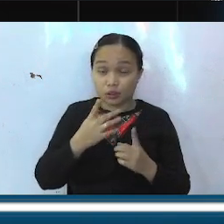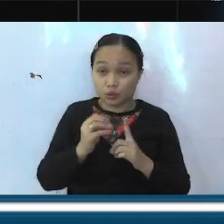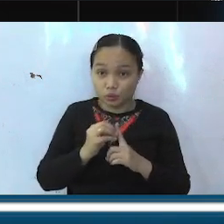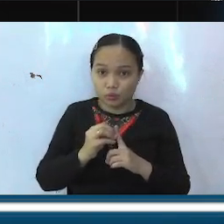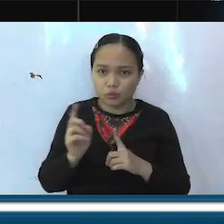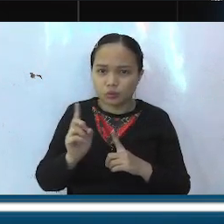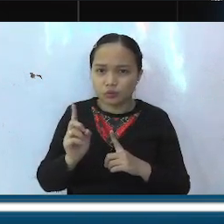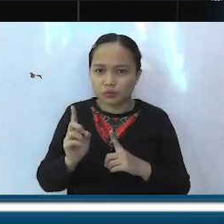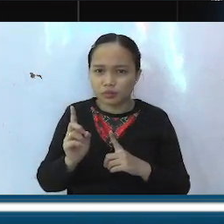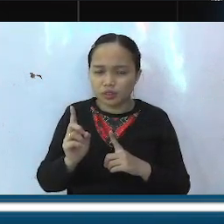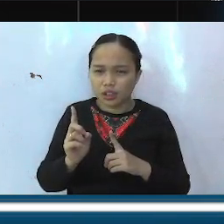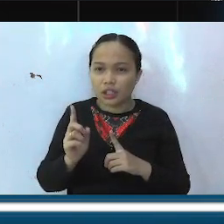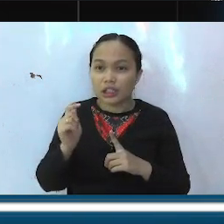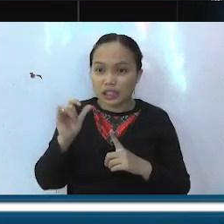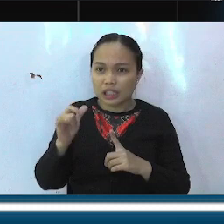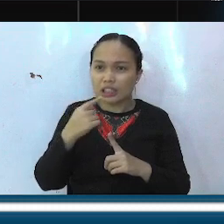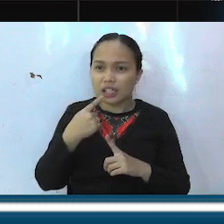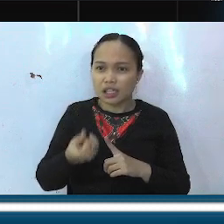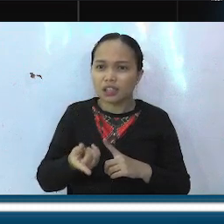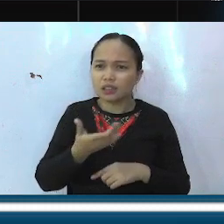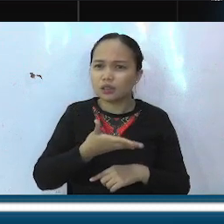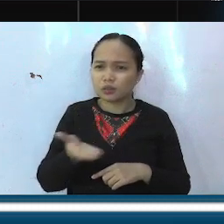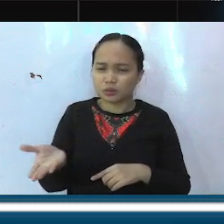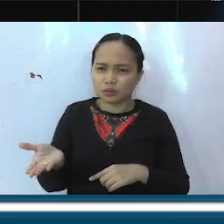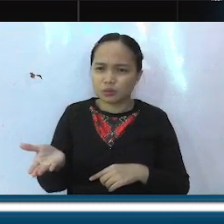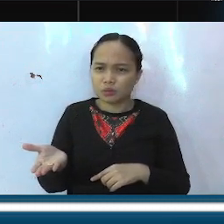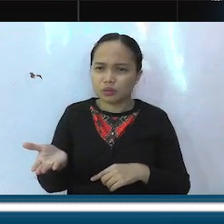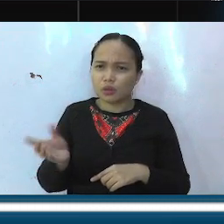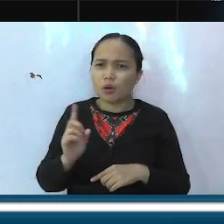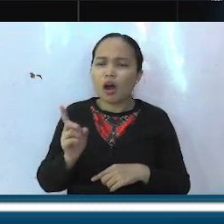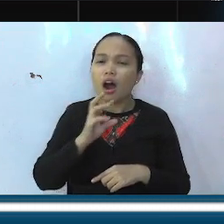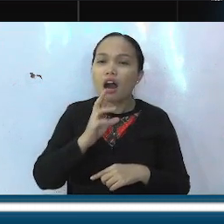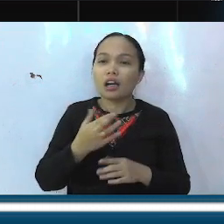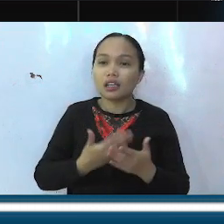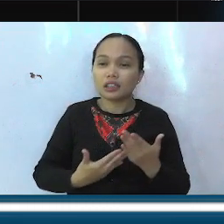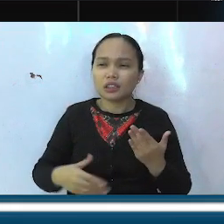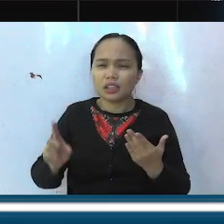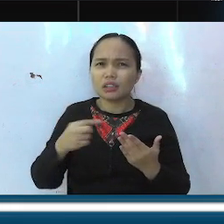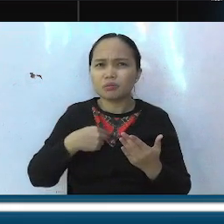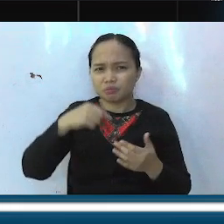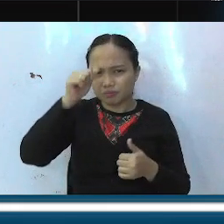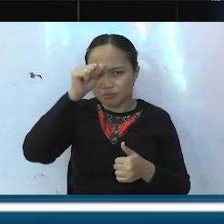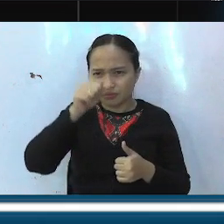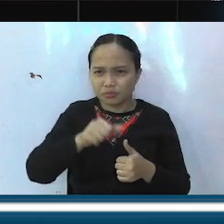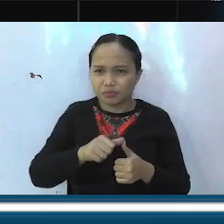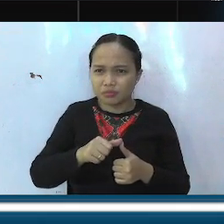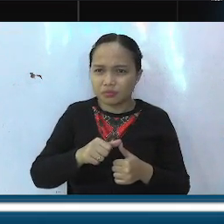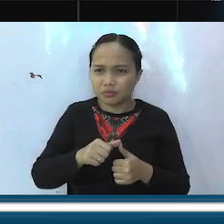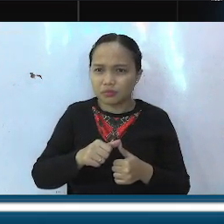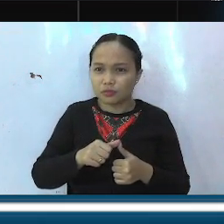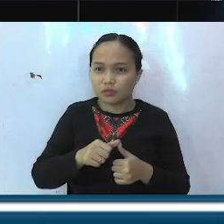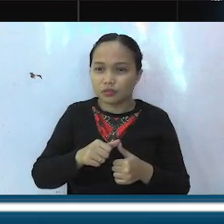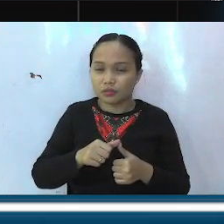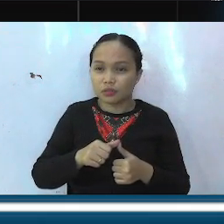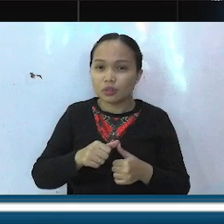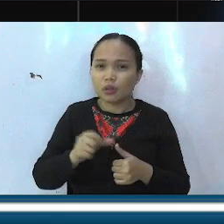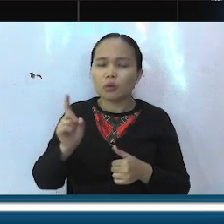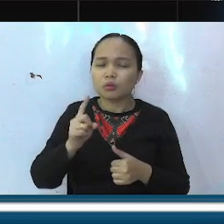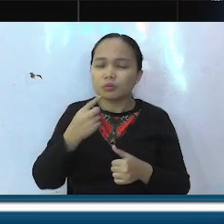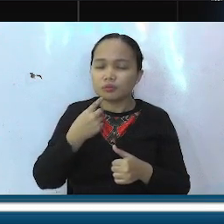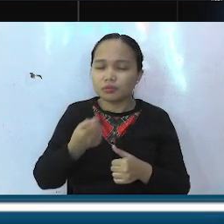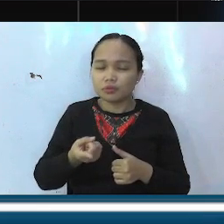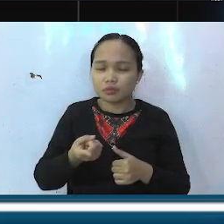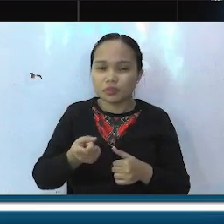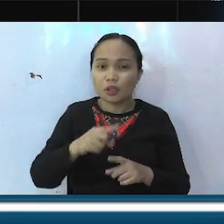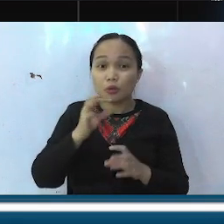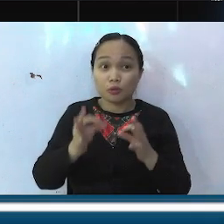put it up here. They tell you to, one of the things that I really remember is get a good group of friends. That's it. Because amen.